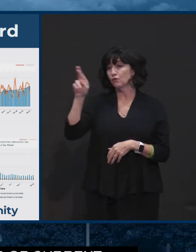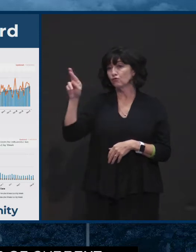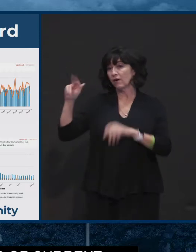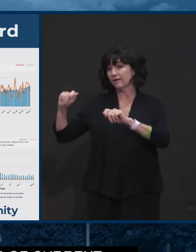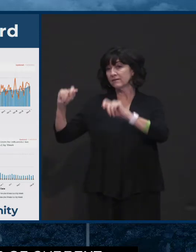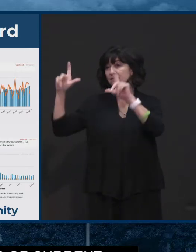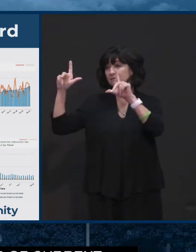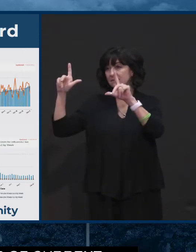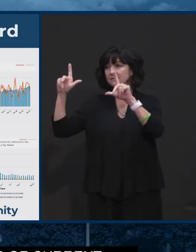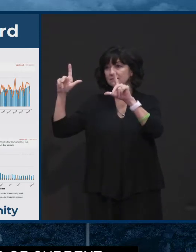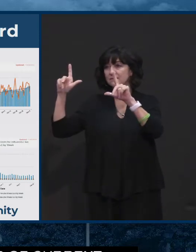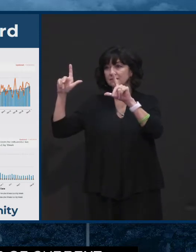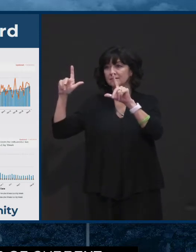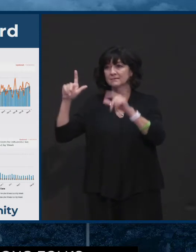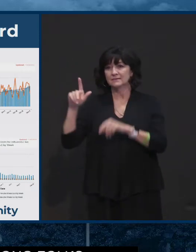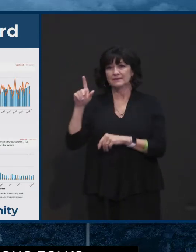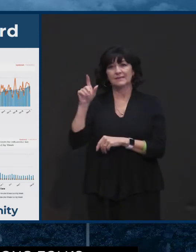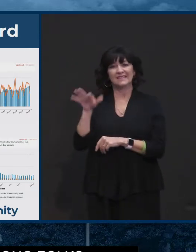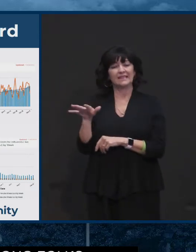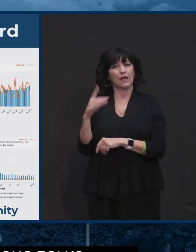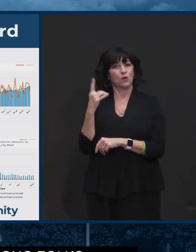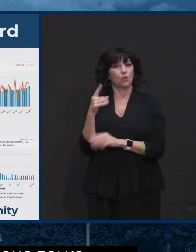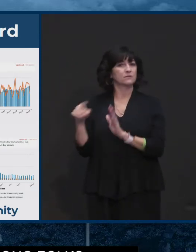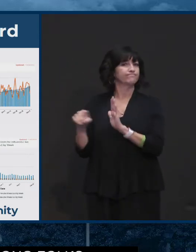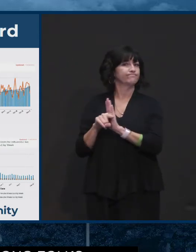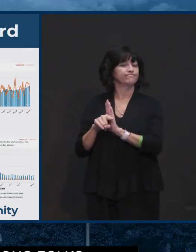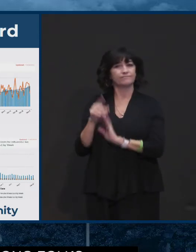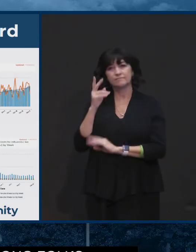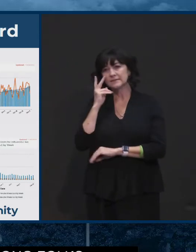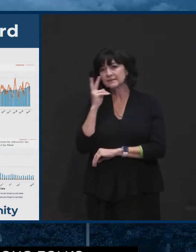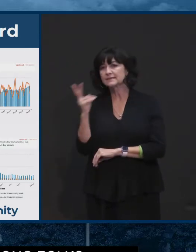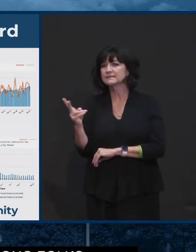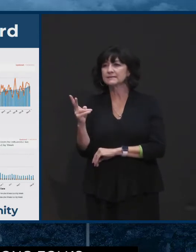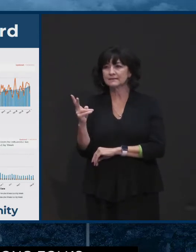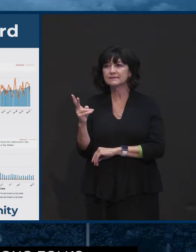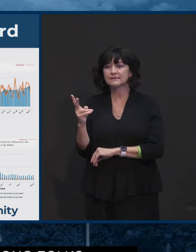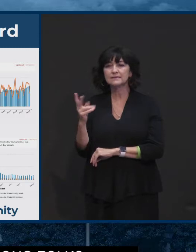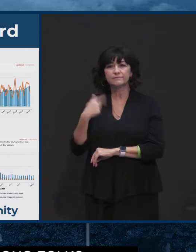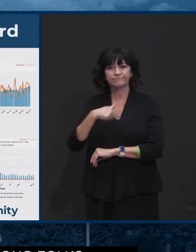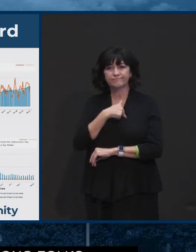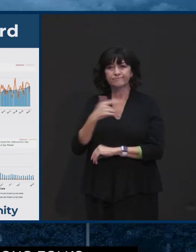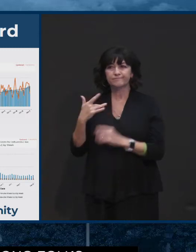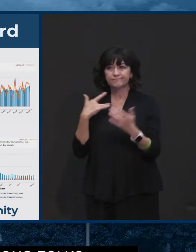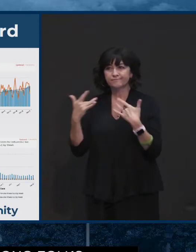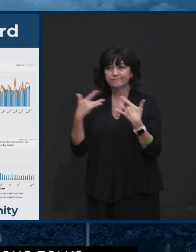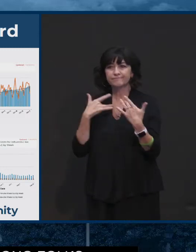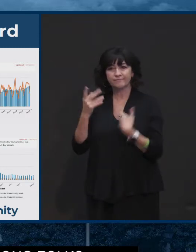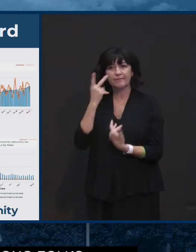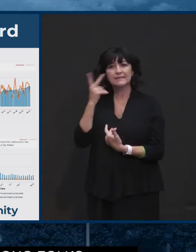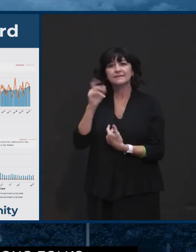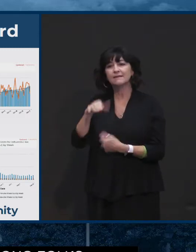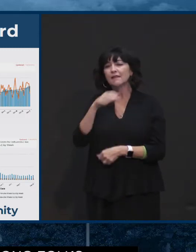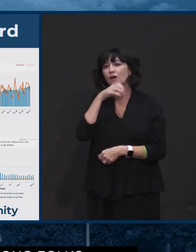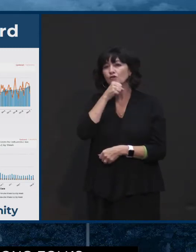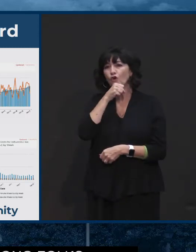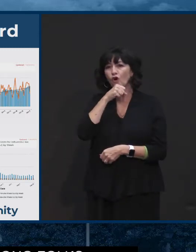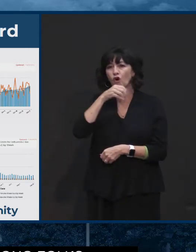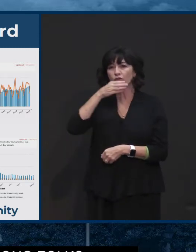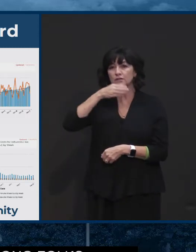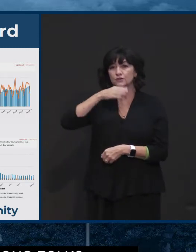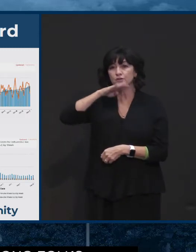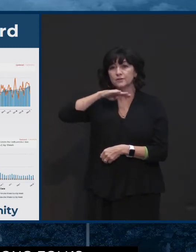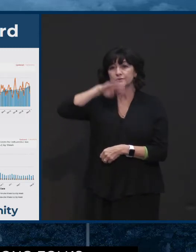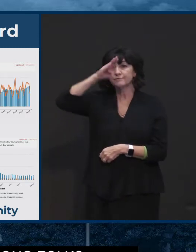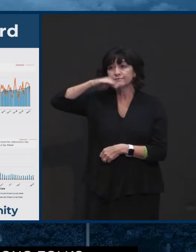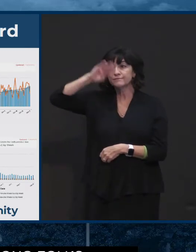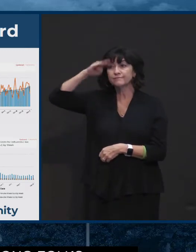really the really negative thing that we're seeing, and you can see in the orange line that you have some really pretty dramatic peaks on a given